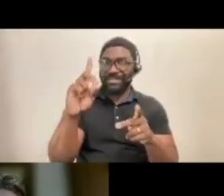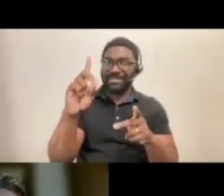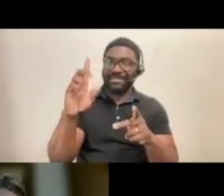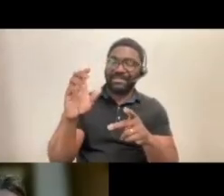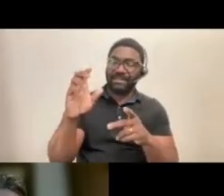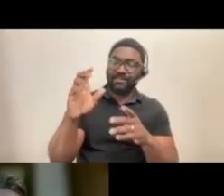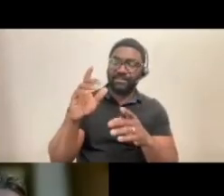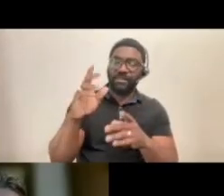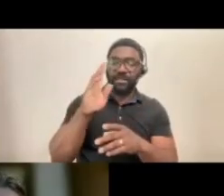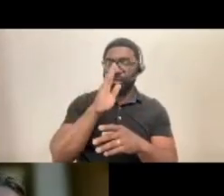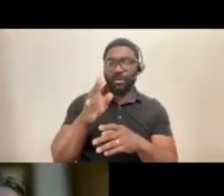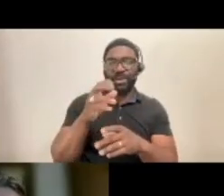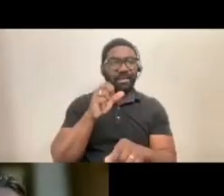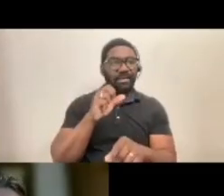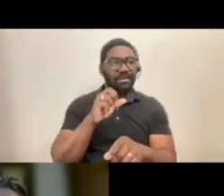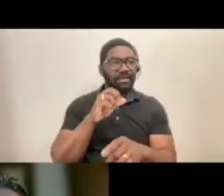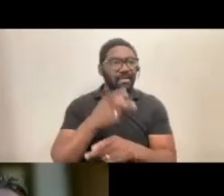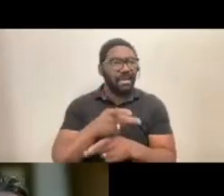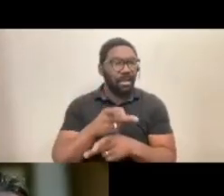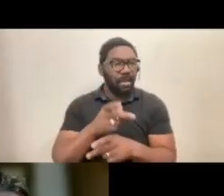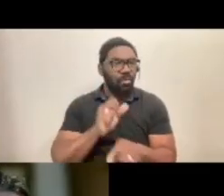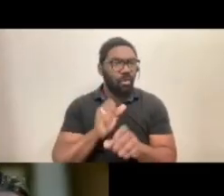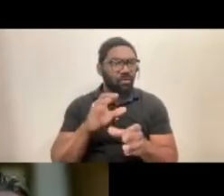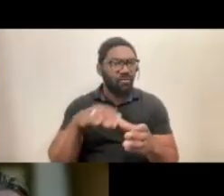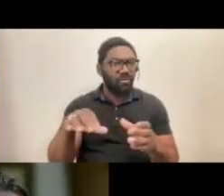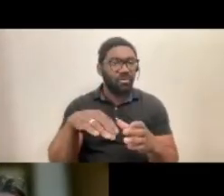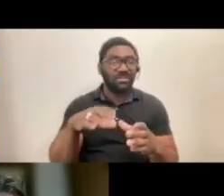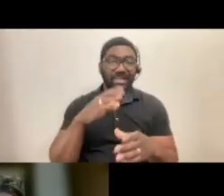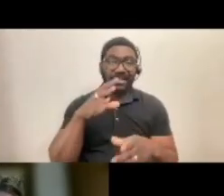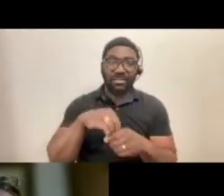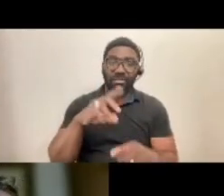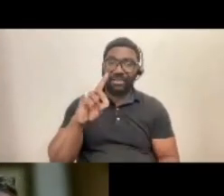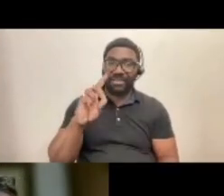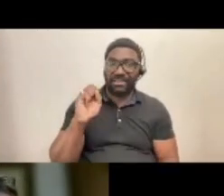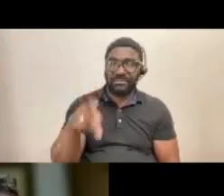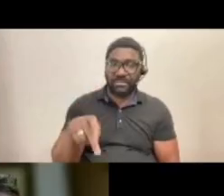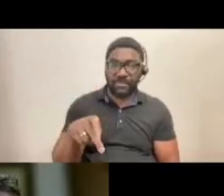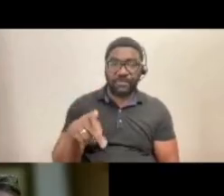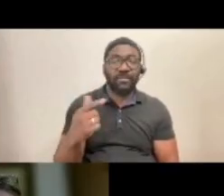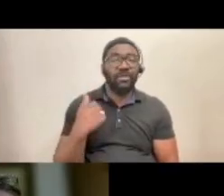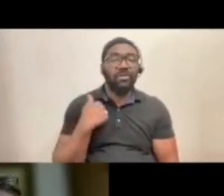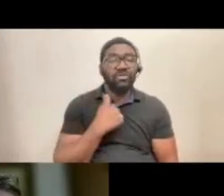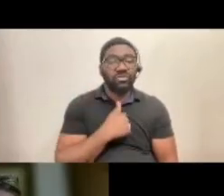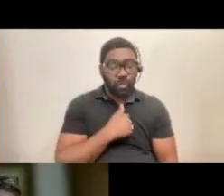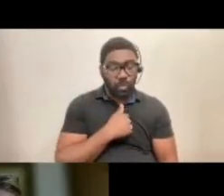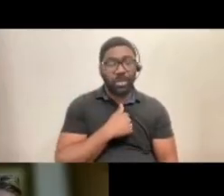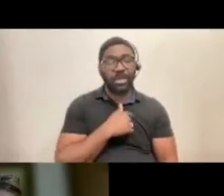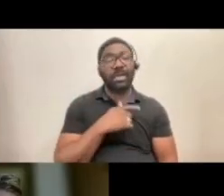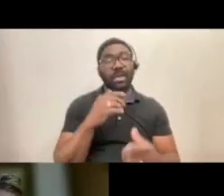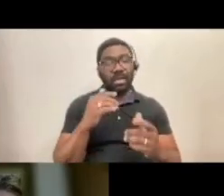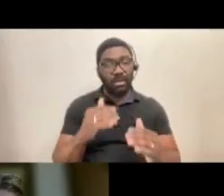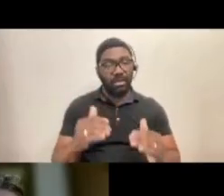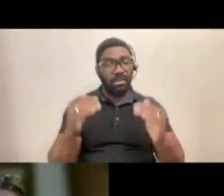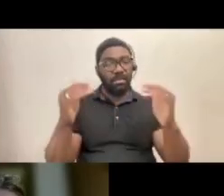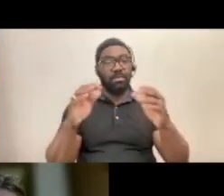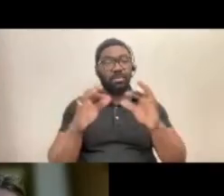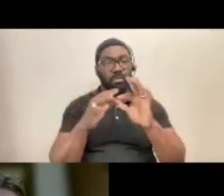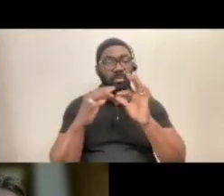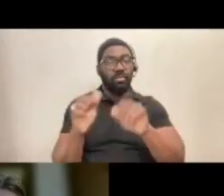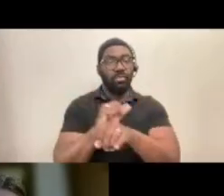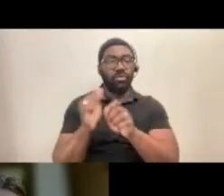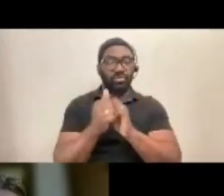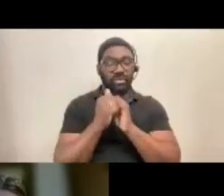including direct support professionals. So we were brought together on a higher level that then trickled down through the actual